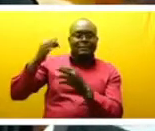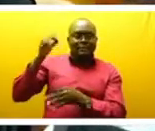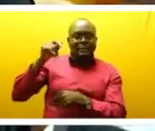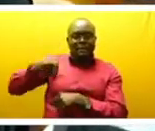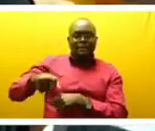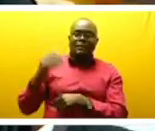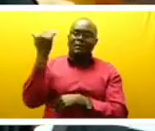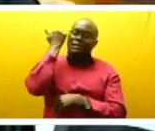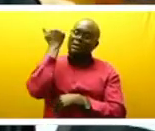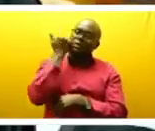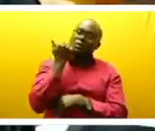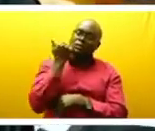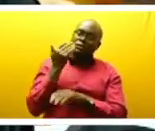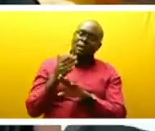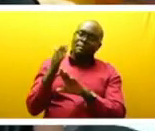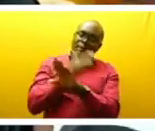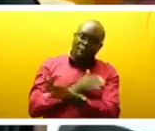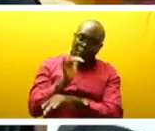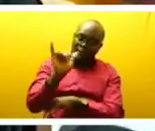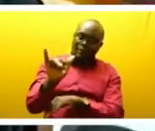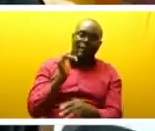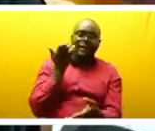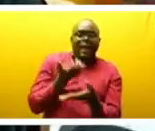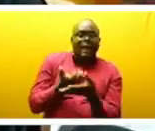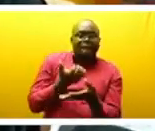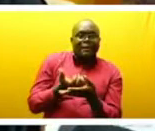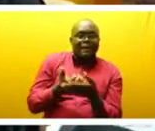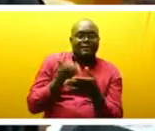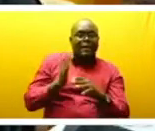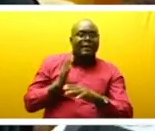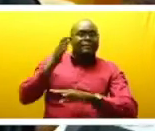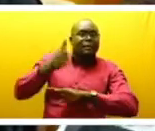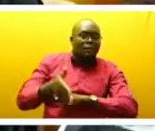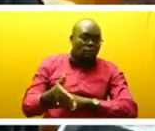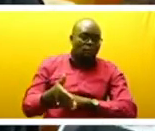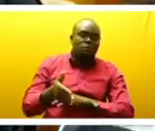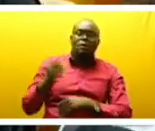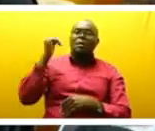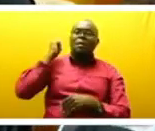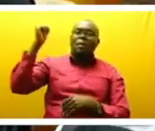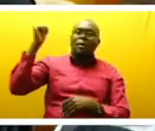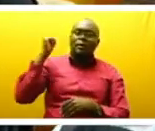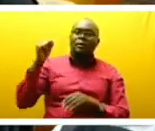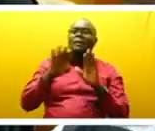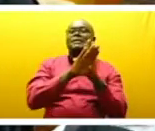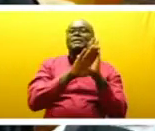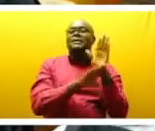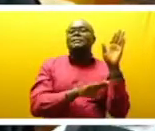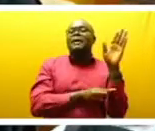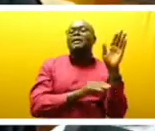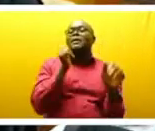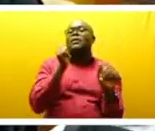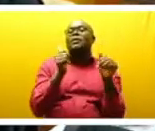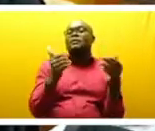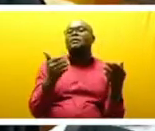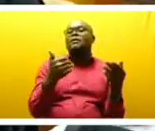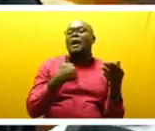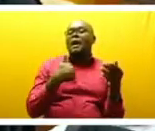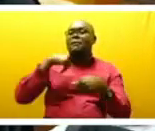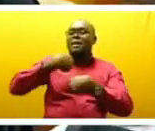in advance. And that evidence is beyond the political statements which have been